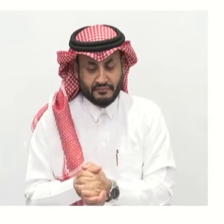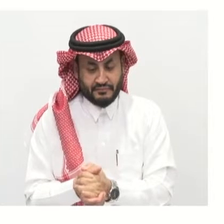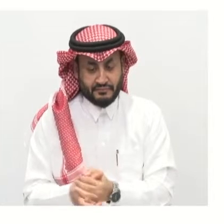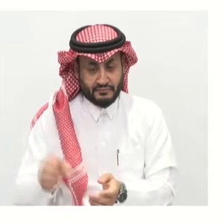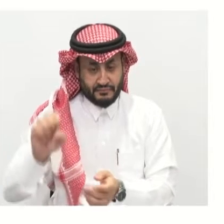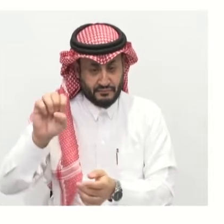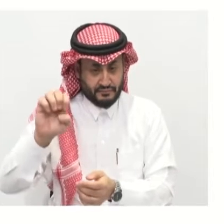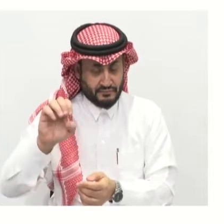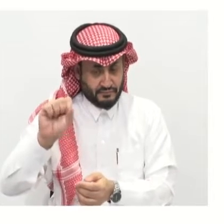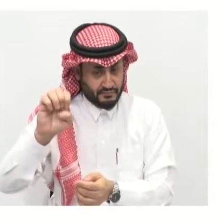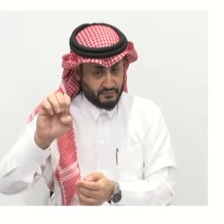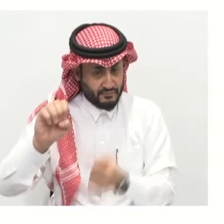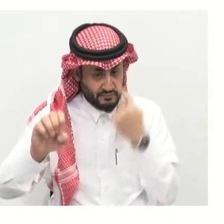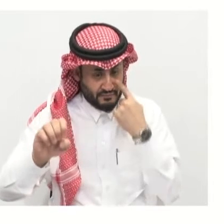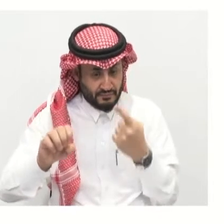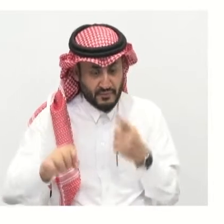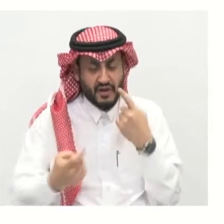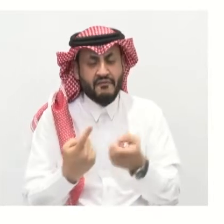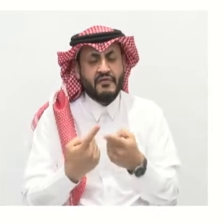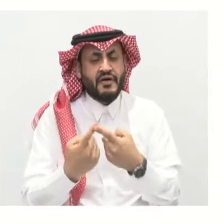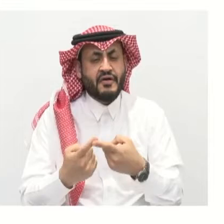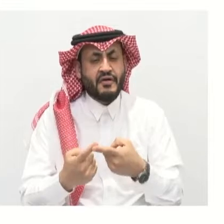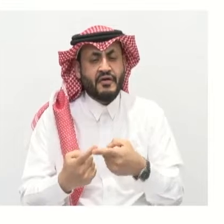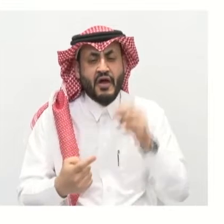What does it look like this boy is feeling right here?